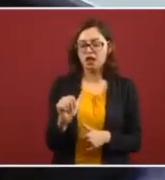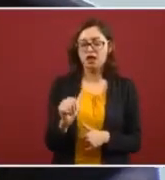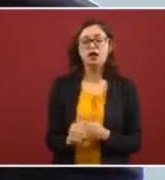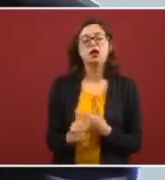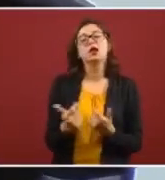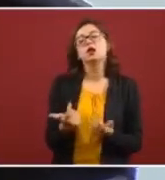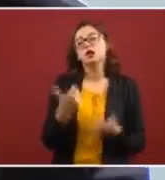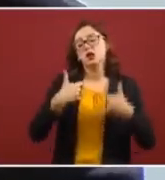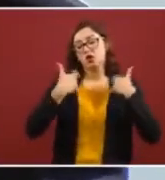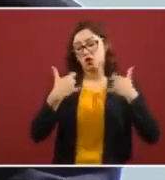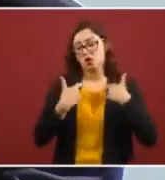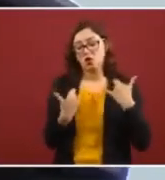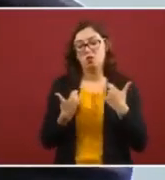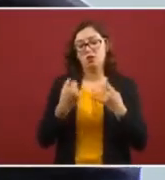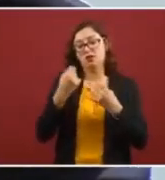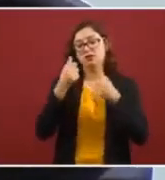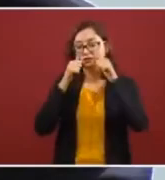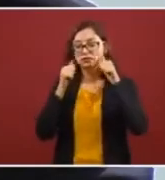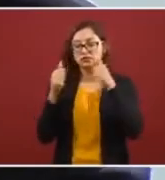HR, whatever that stands for.